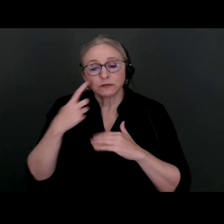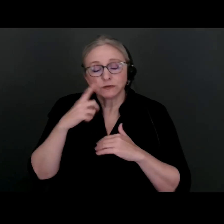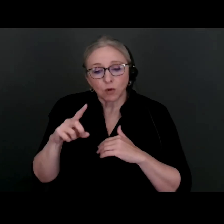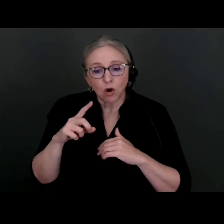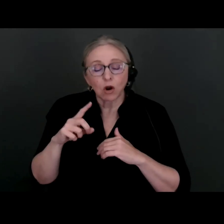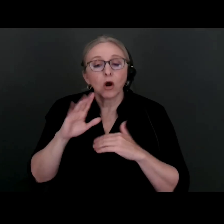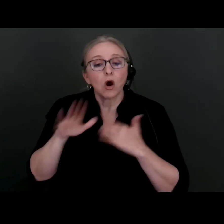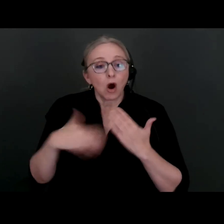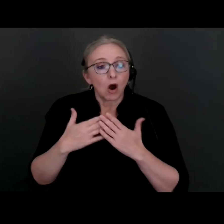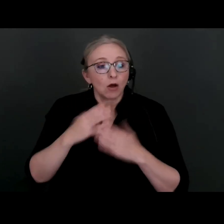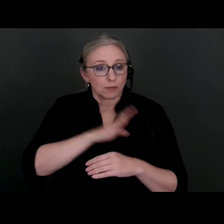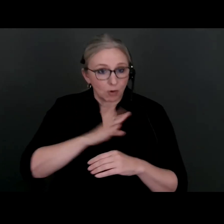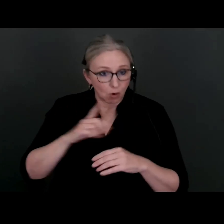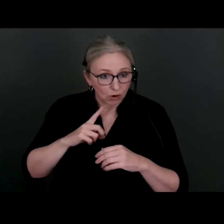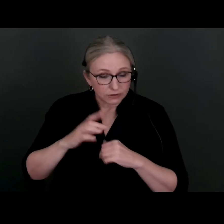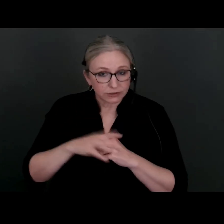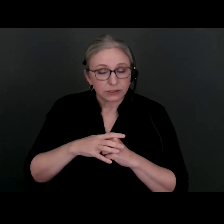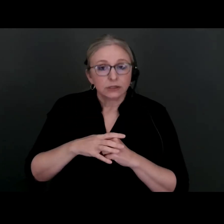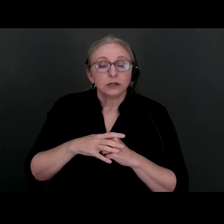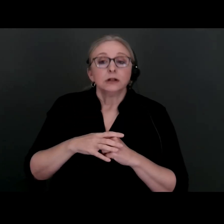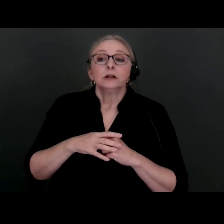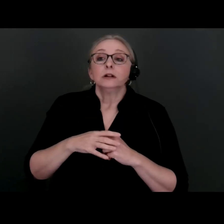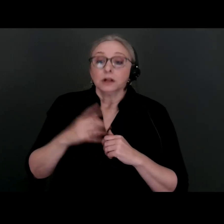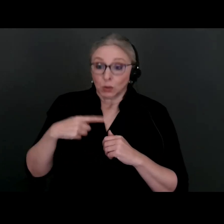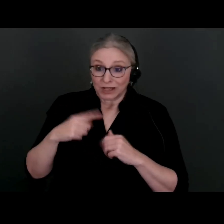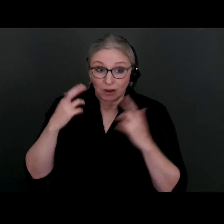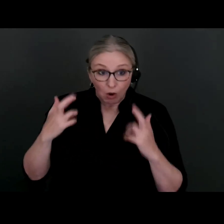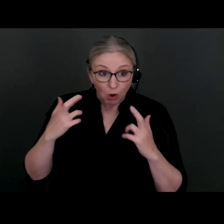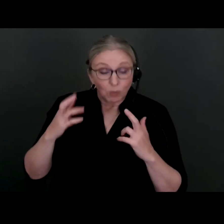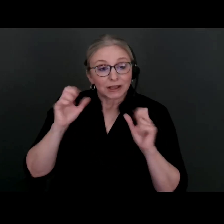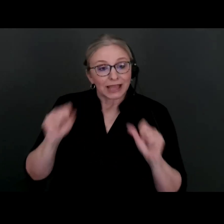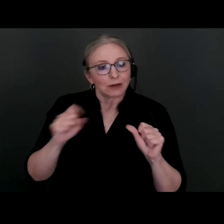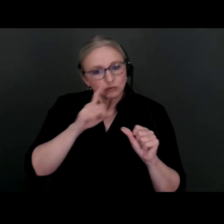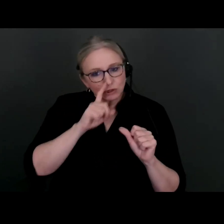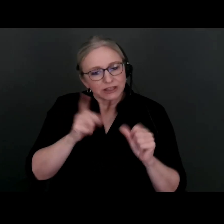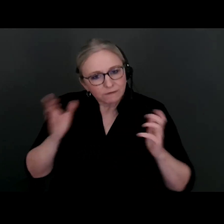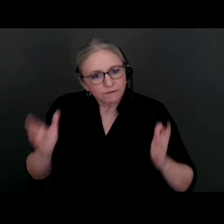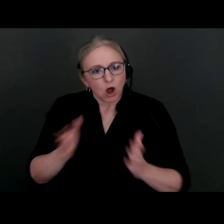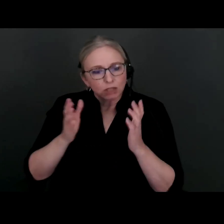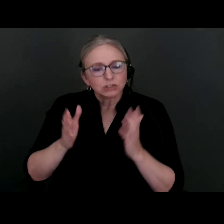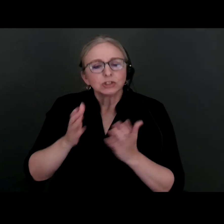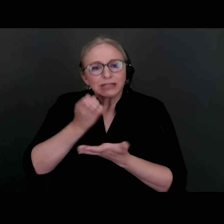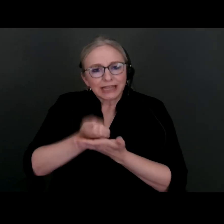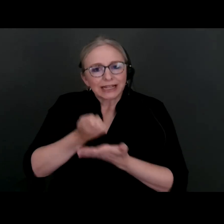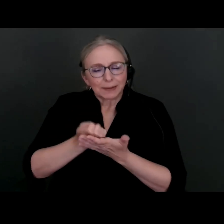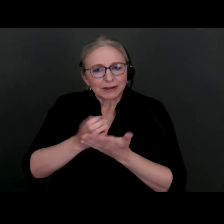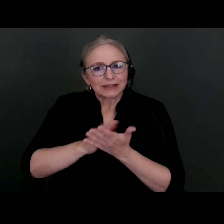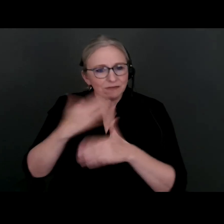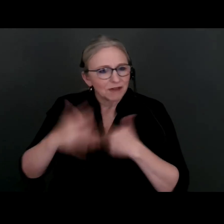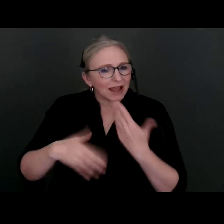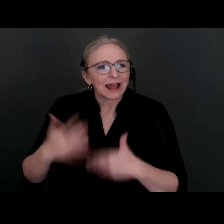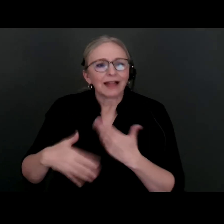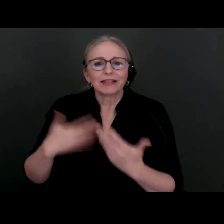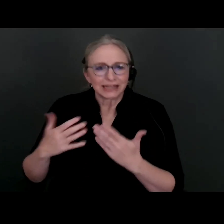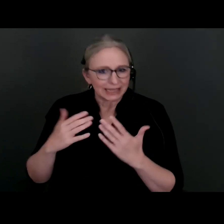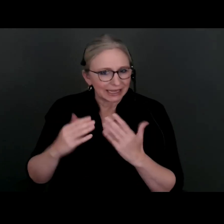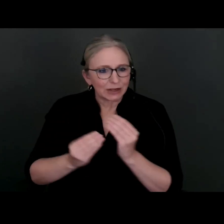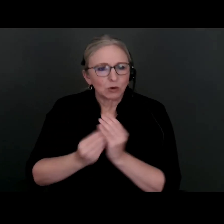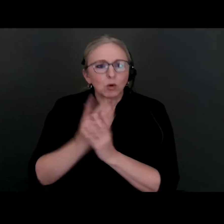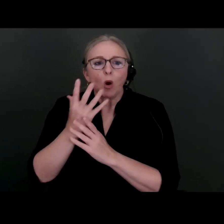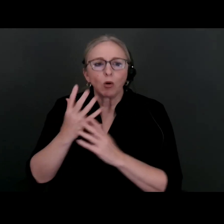all those boards in ways that we hope can really foster economic vitality in communities all across our